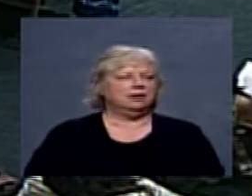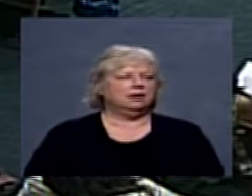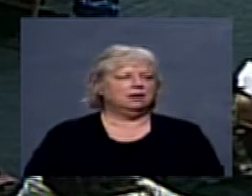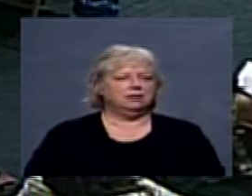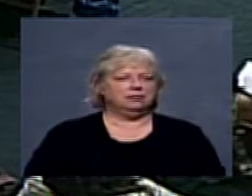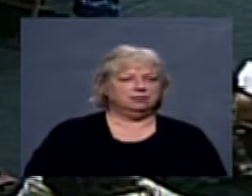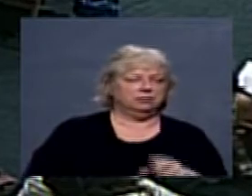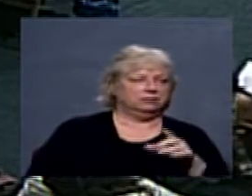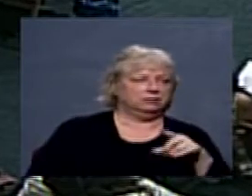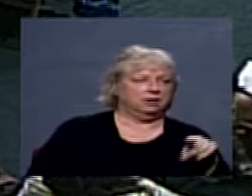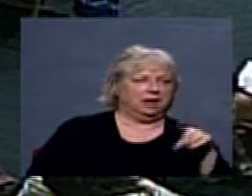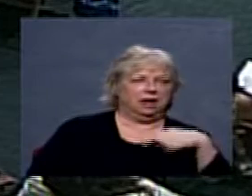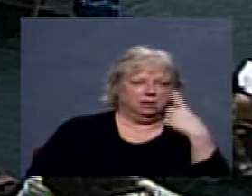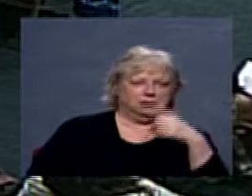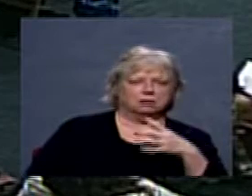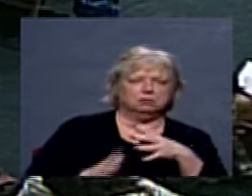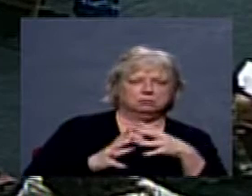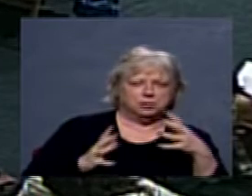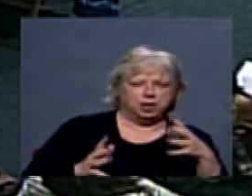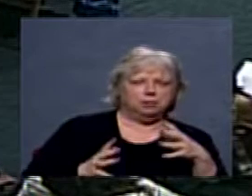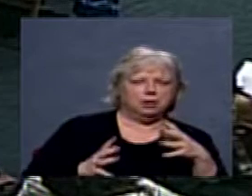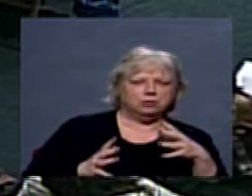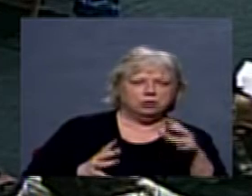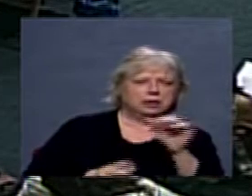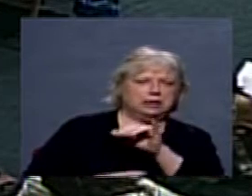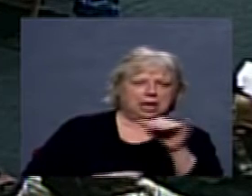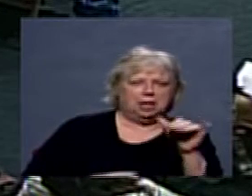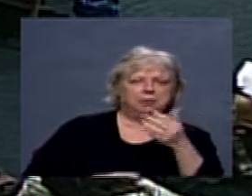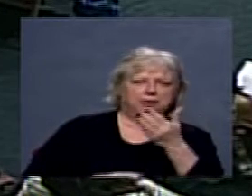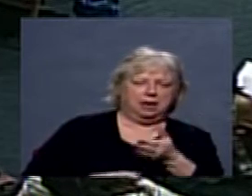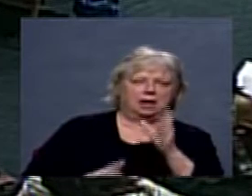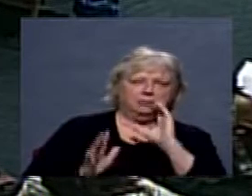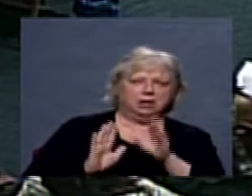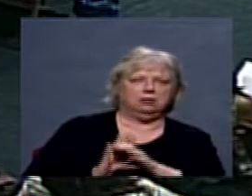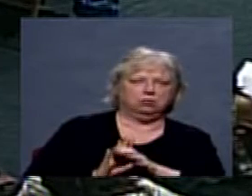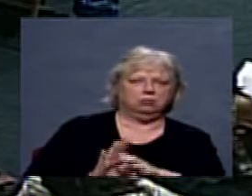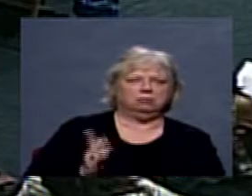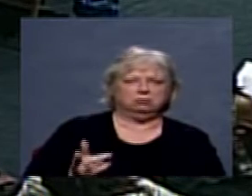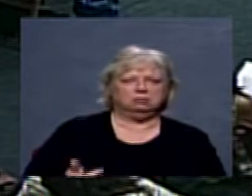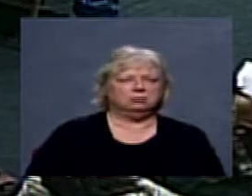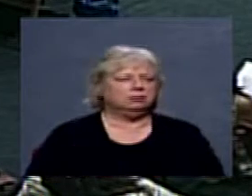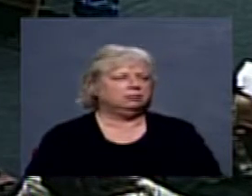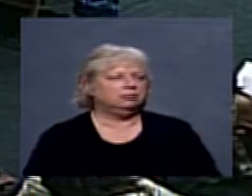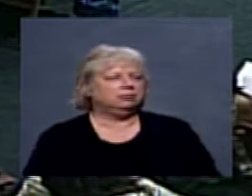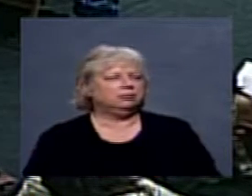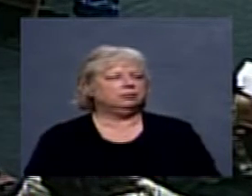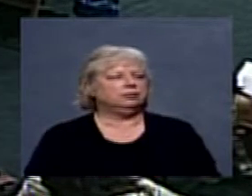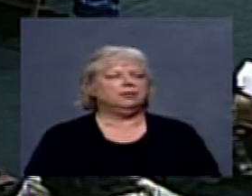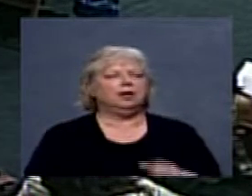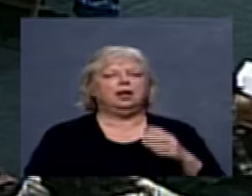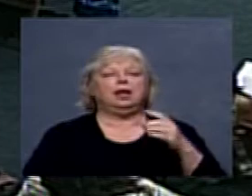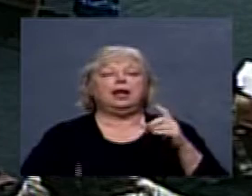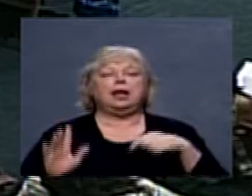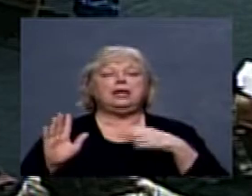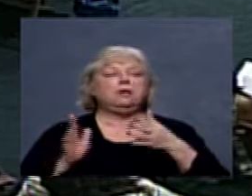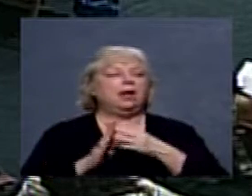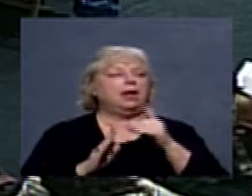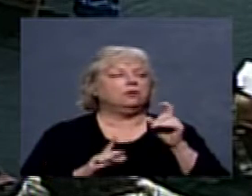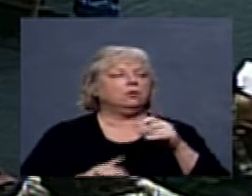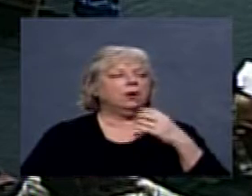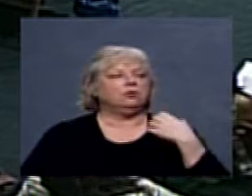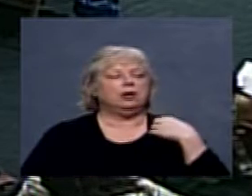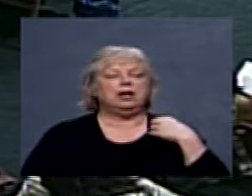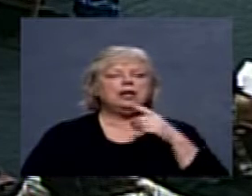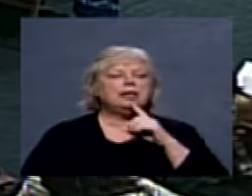And they look pretty much like what's in that image. I need to ask a question, please. Did